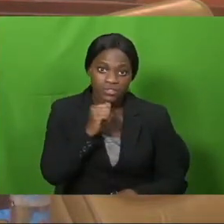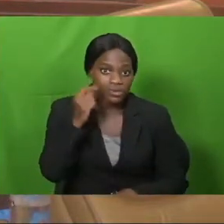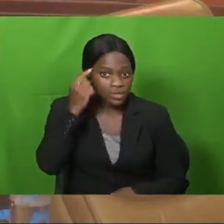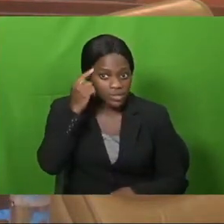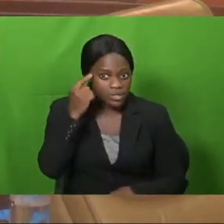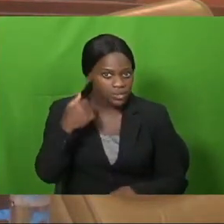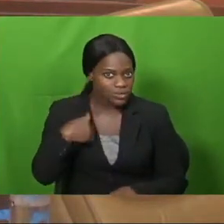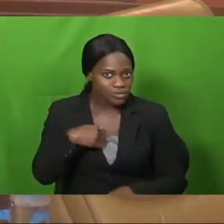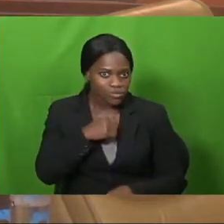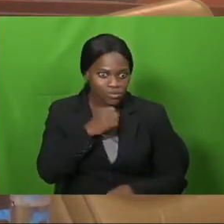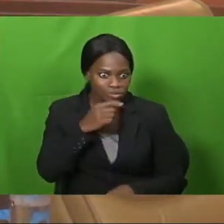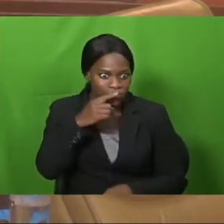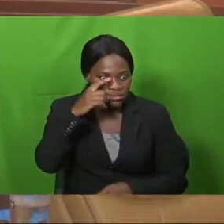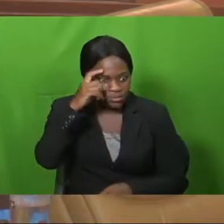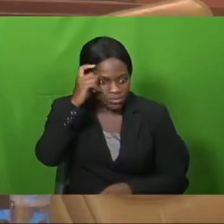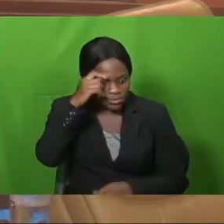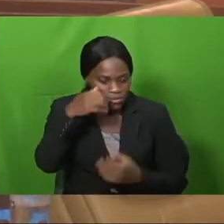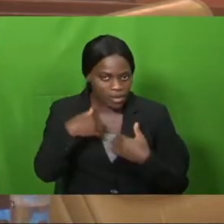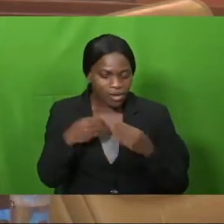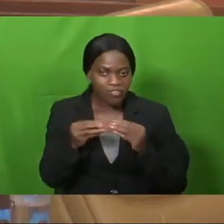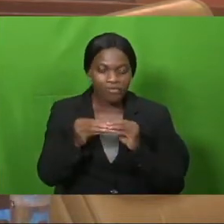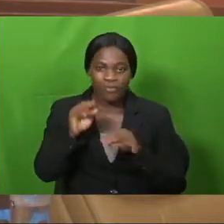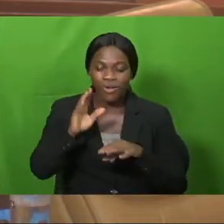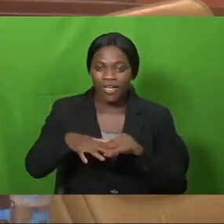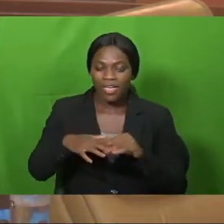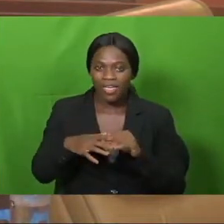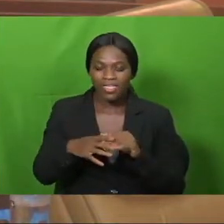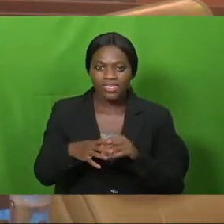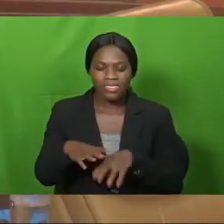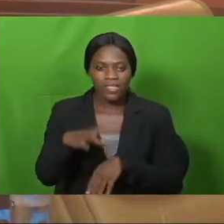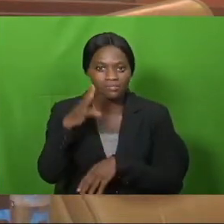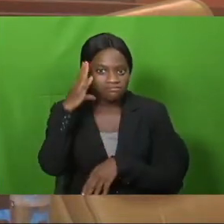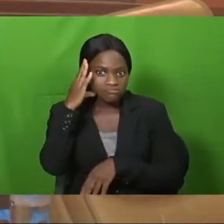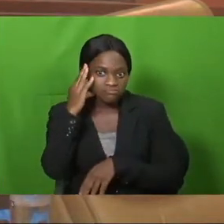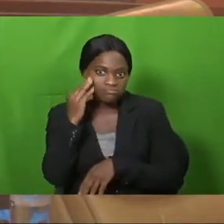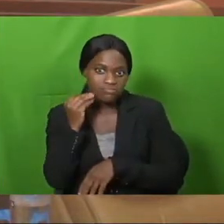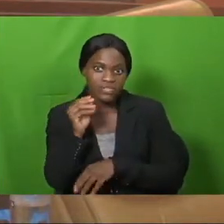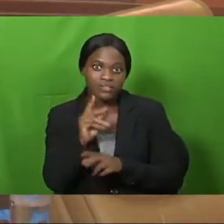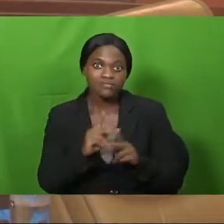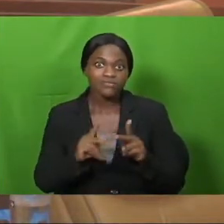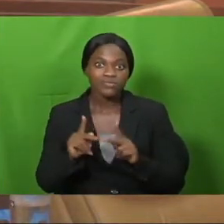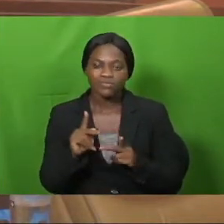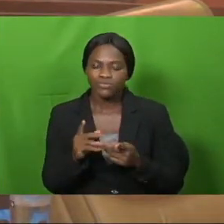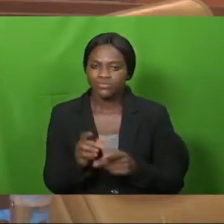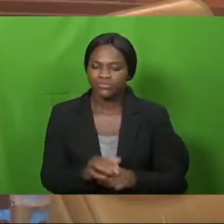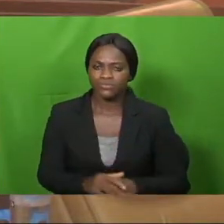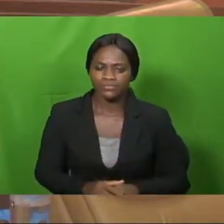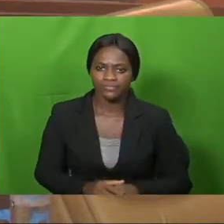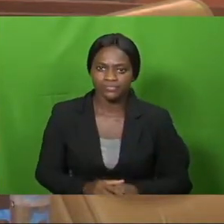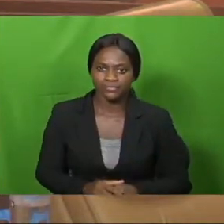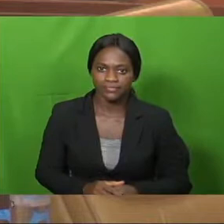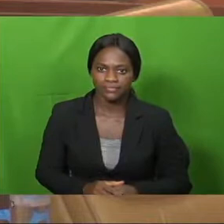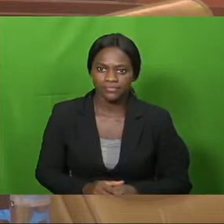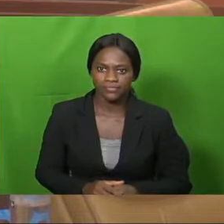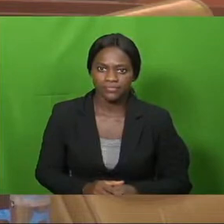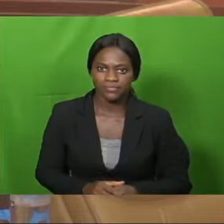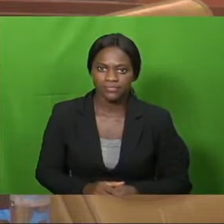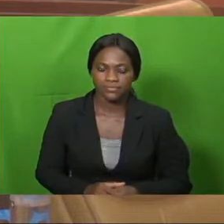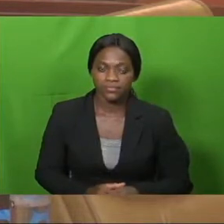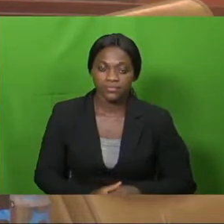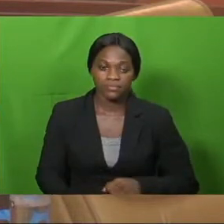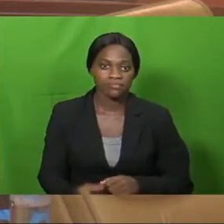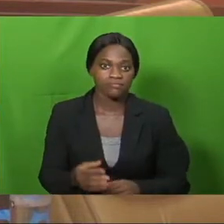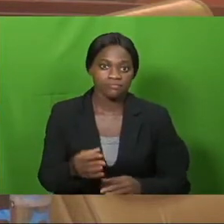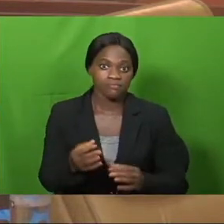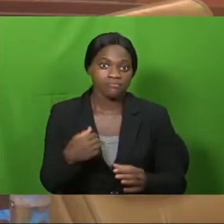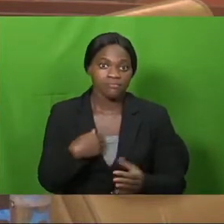the experts. And I want to refer this House to the experts pronouncing on this matter. And if you care to